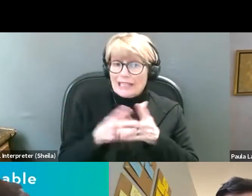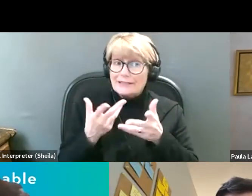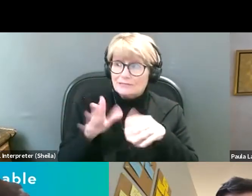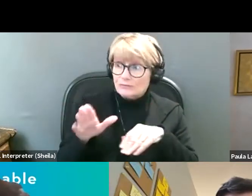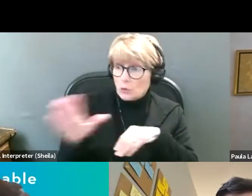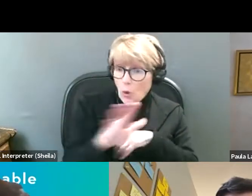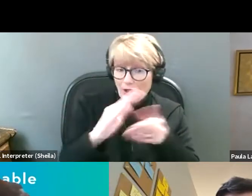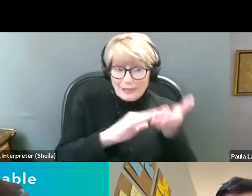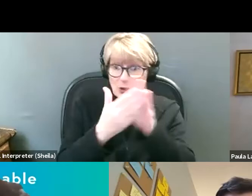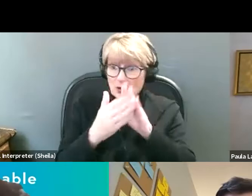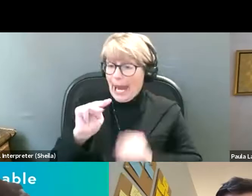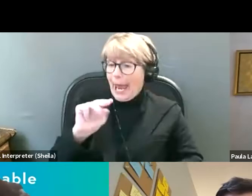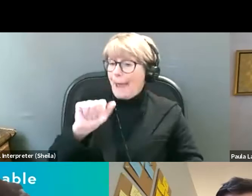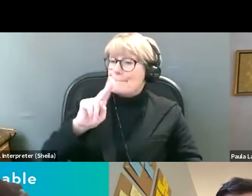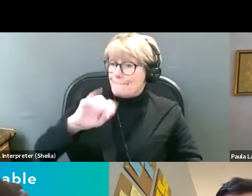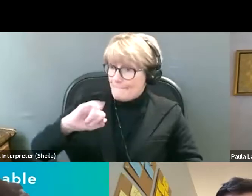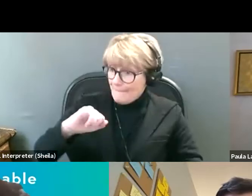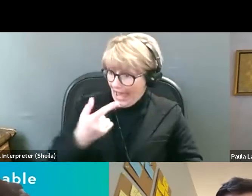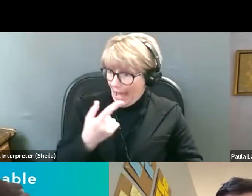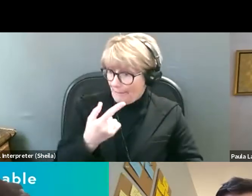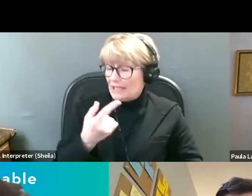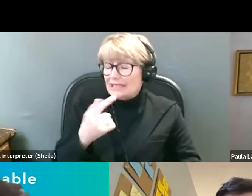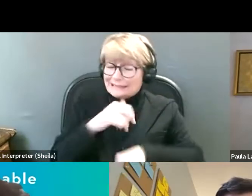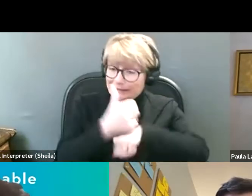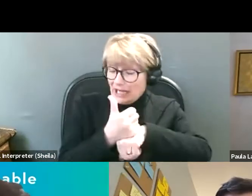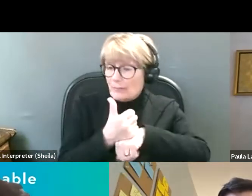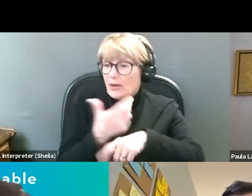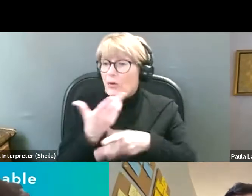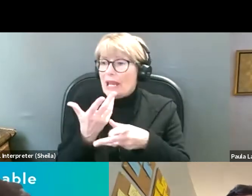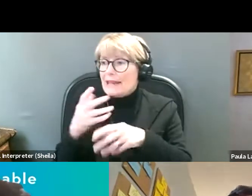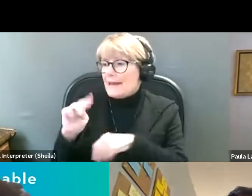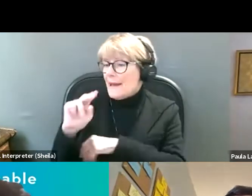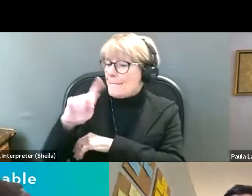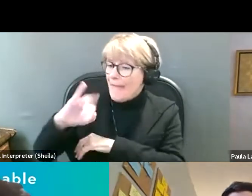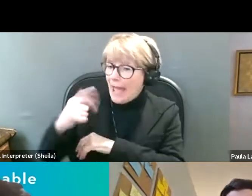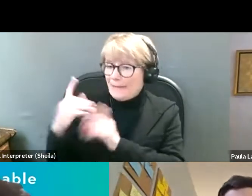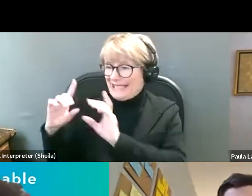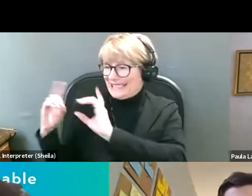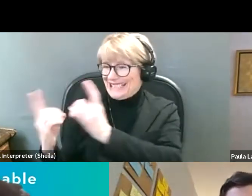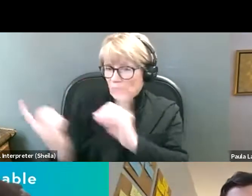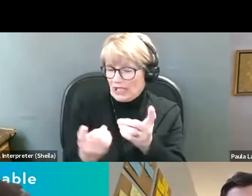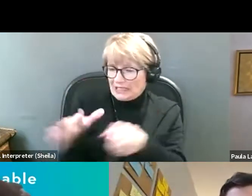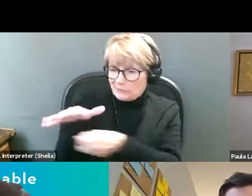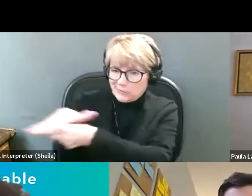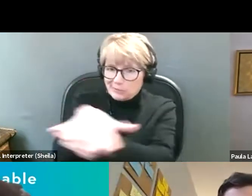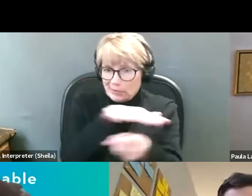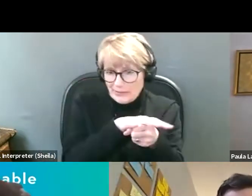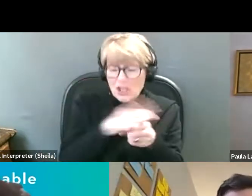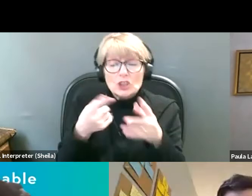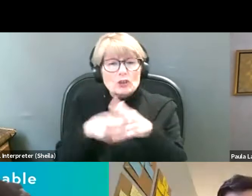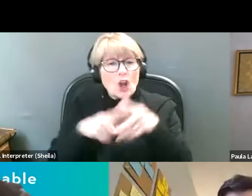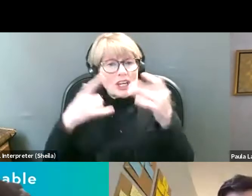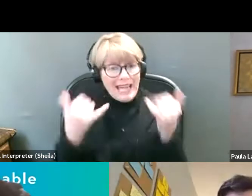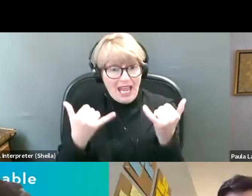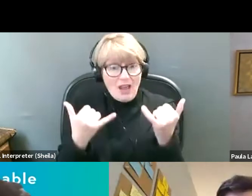community, and if you're interested in mapping districts, to go ahead and do that now. I think it may be one